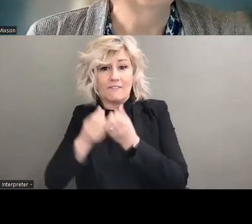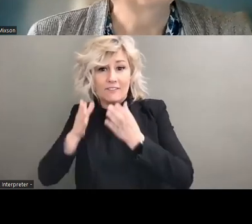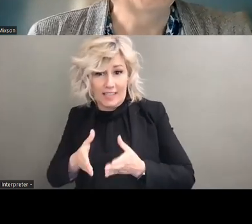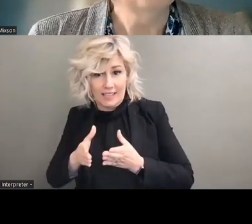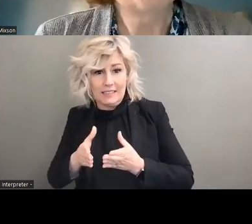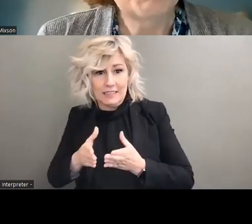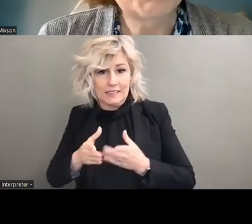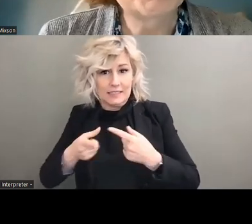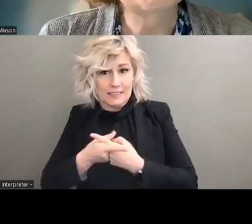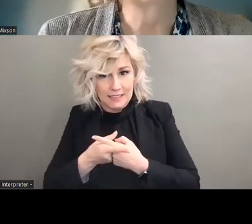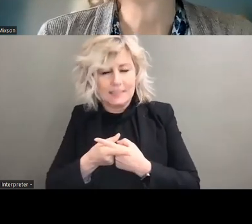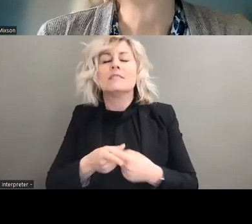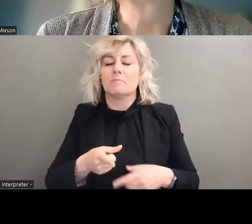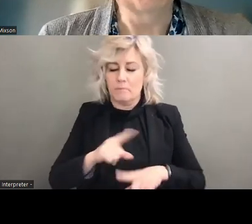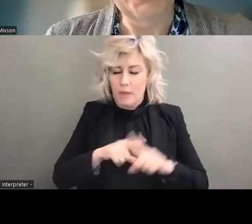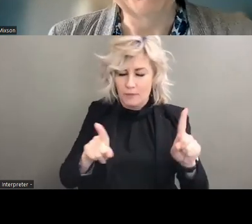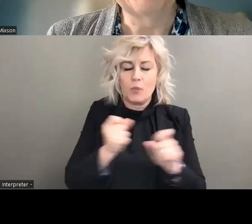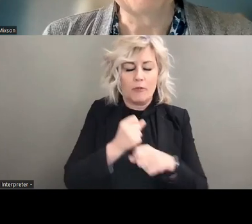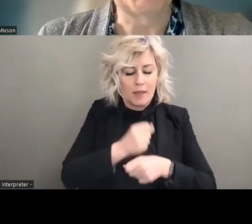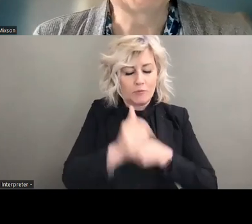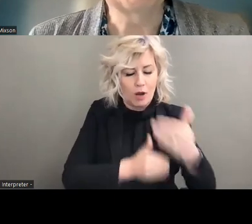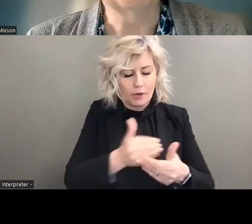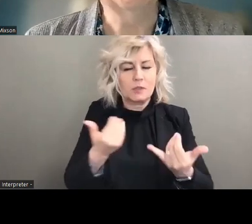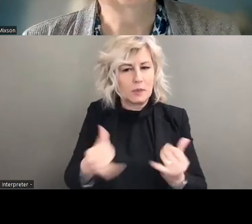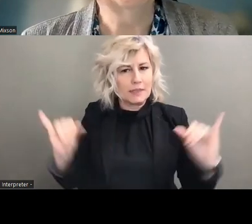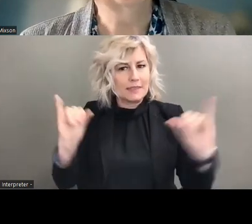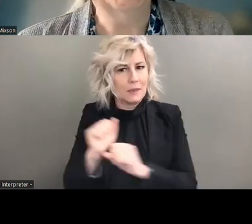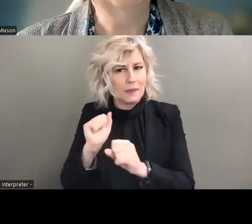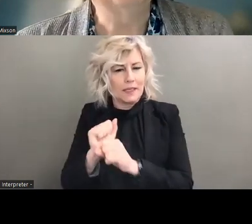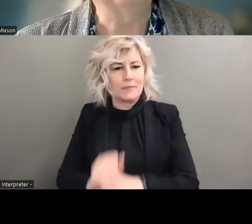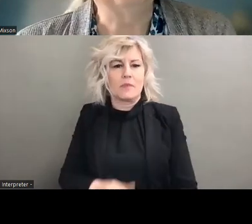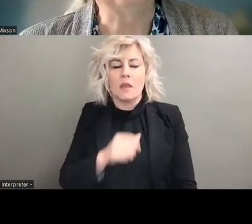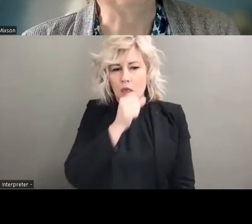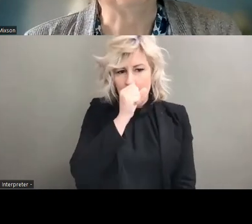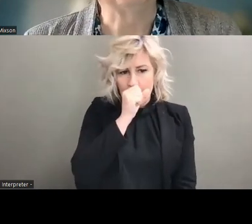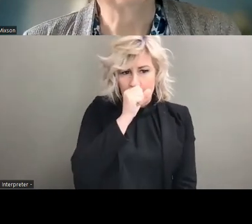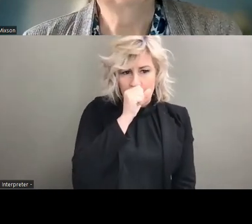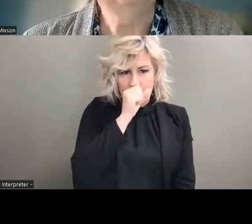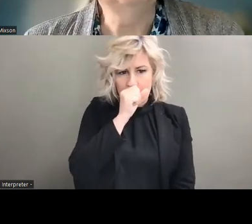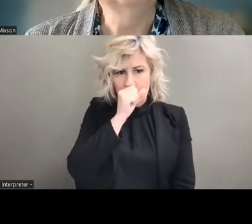but we have made progress. We're still working, work in progress. Next slide.